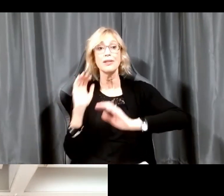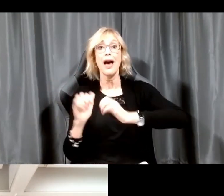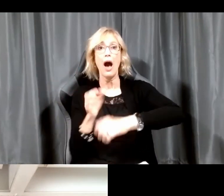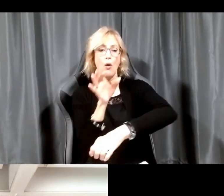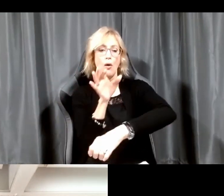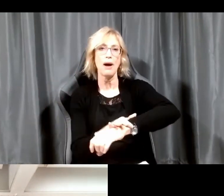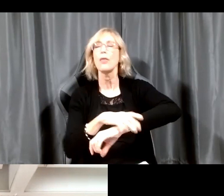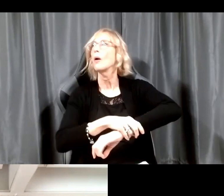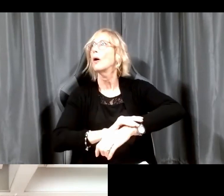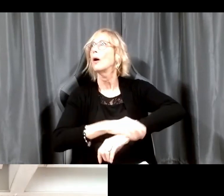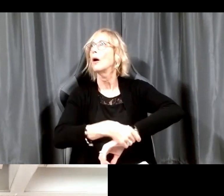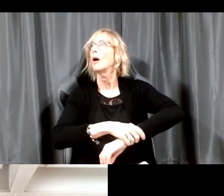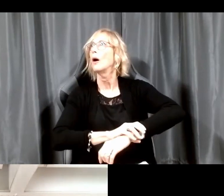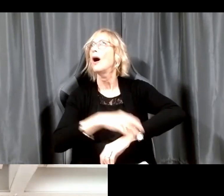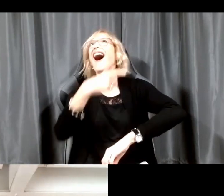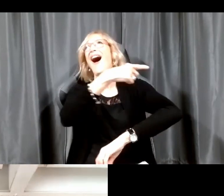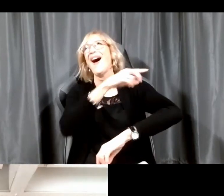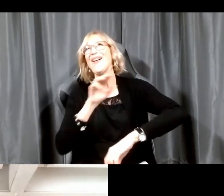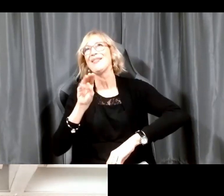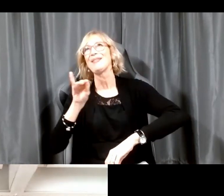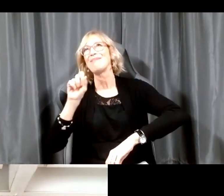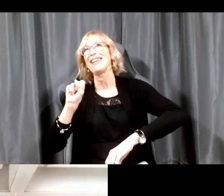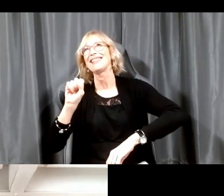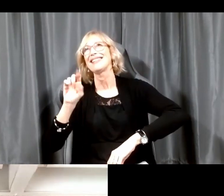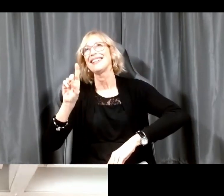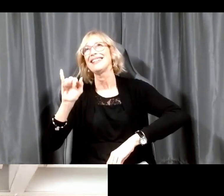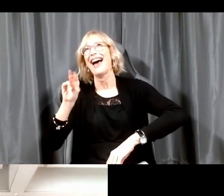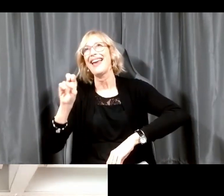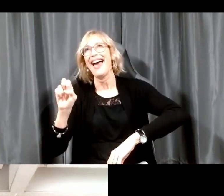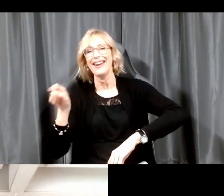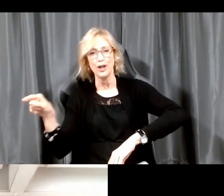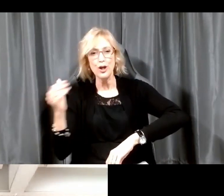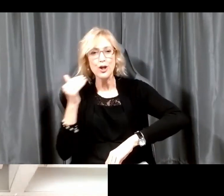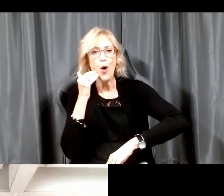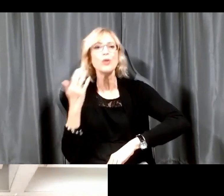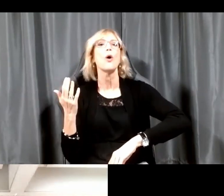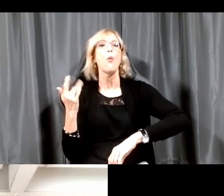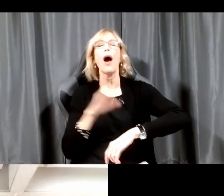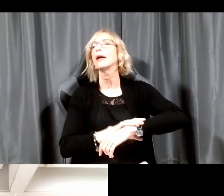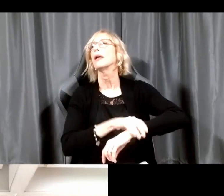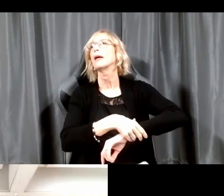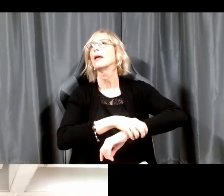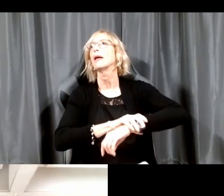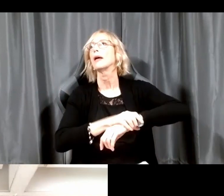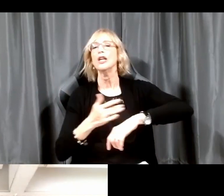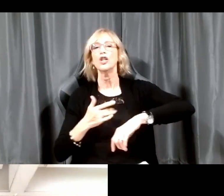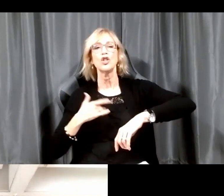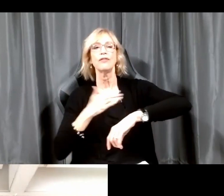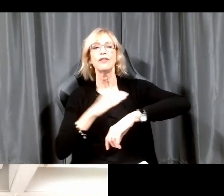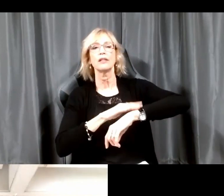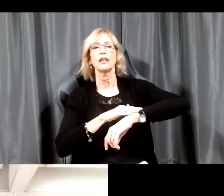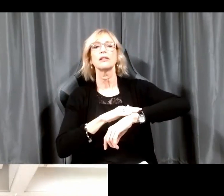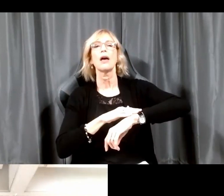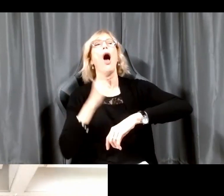kind of thing. You know, she's like, oh, this is Miss Diane, you know, and she'll know because she's feeling for different things that